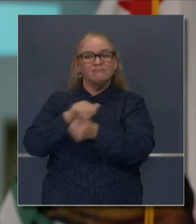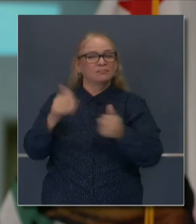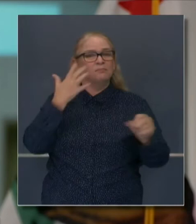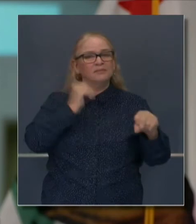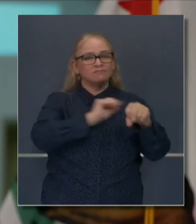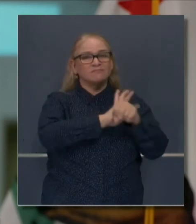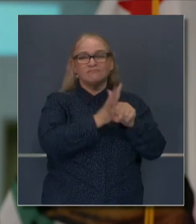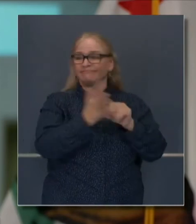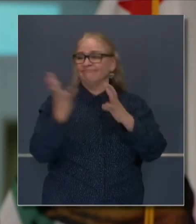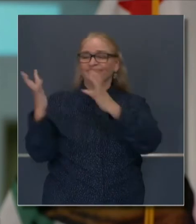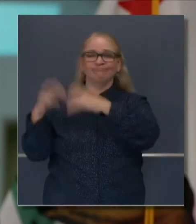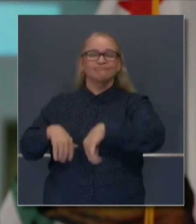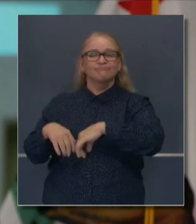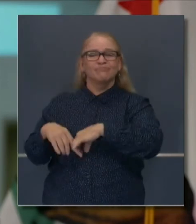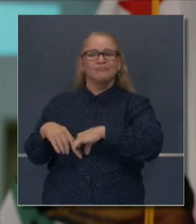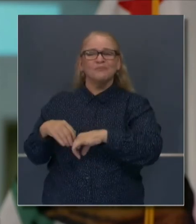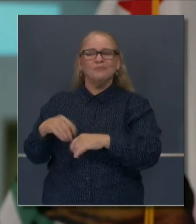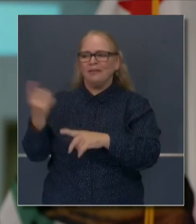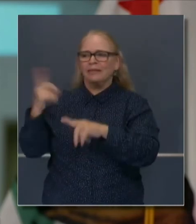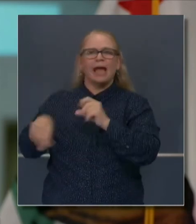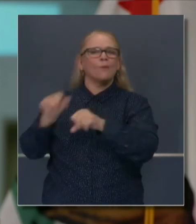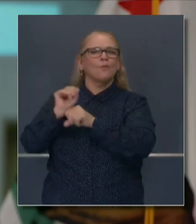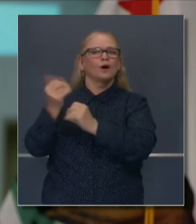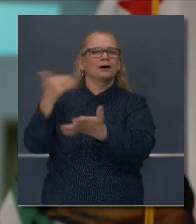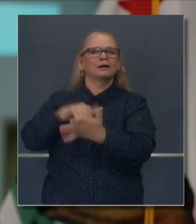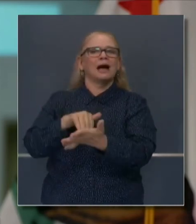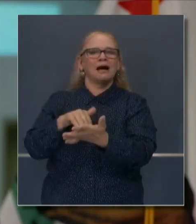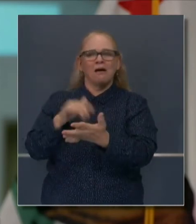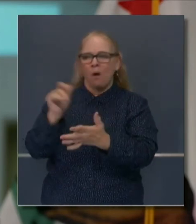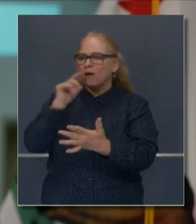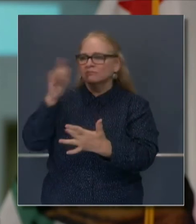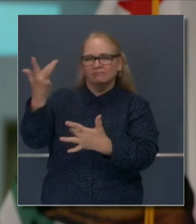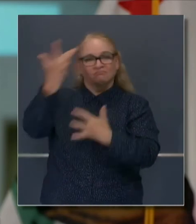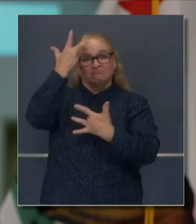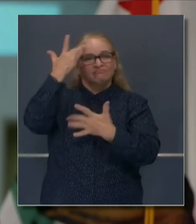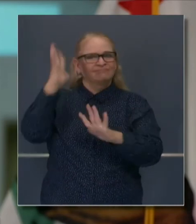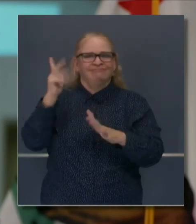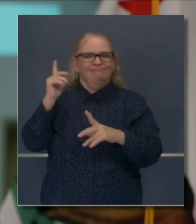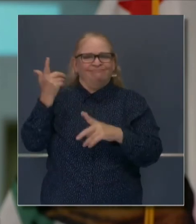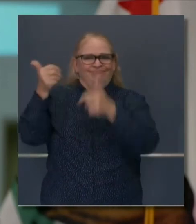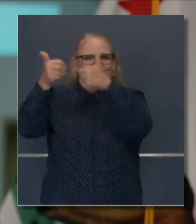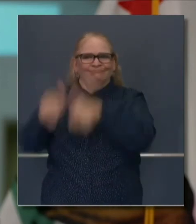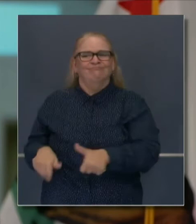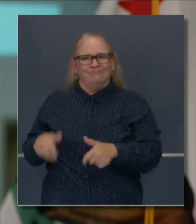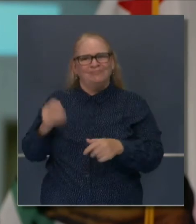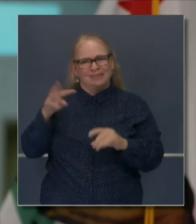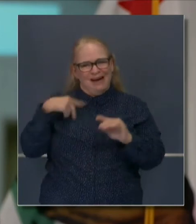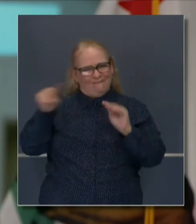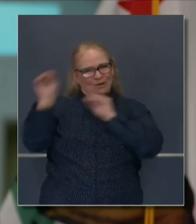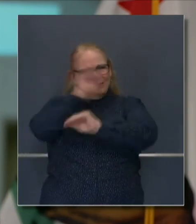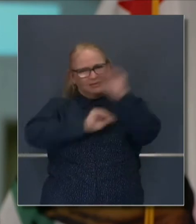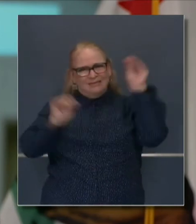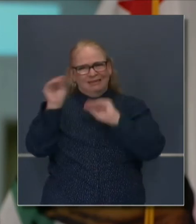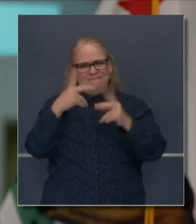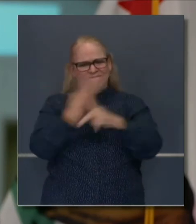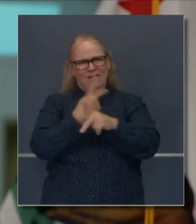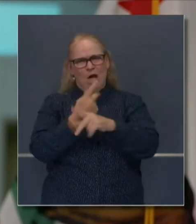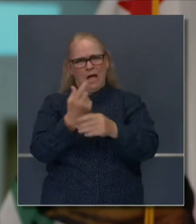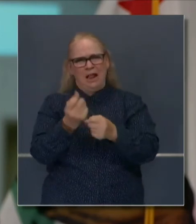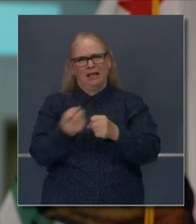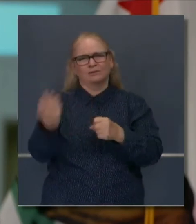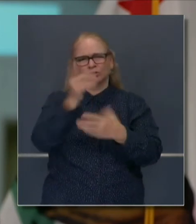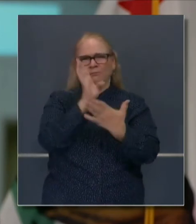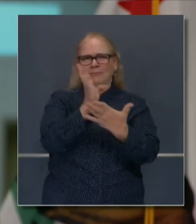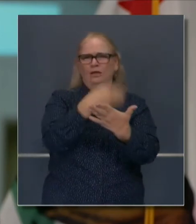their employability going forward. So on all fronts, we're putting together next year's budget. We have an economic framework moving forward.